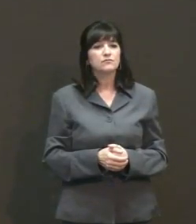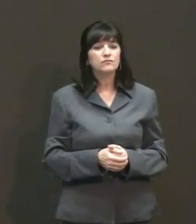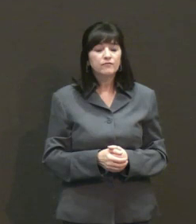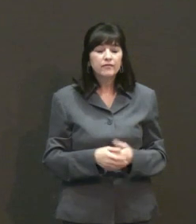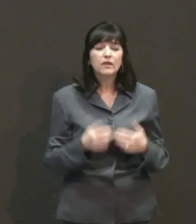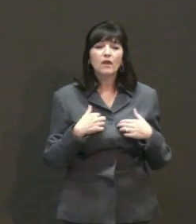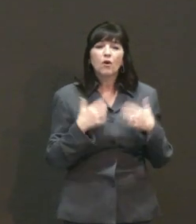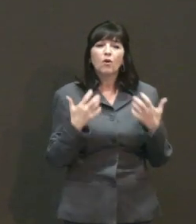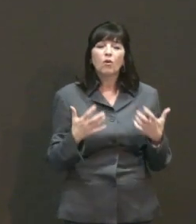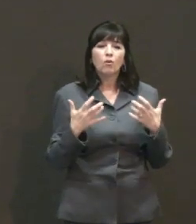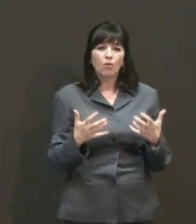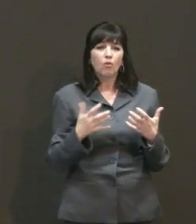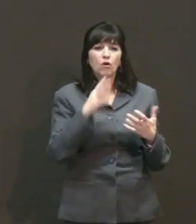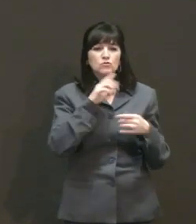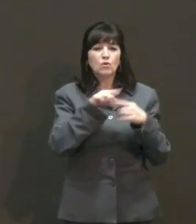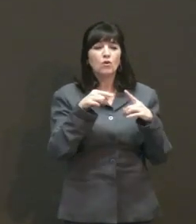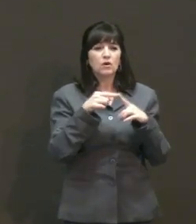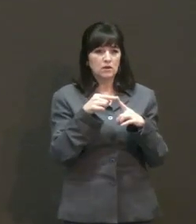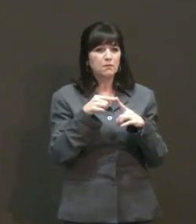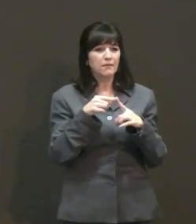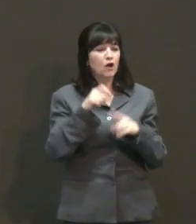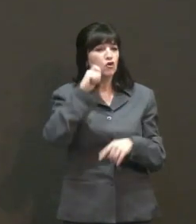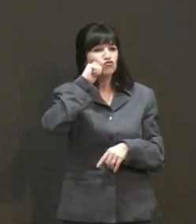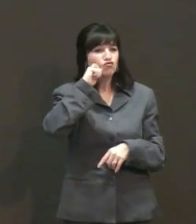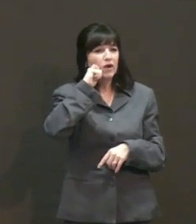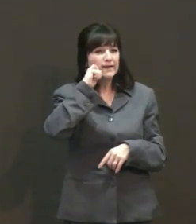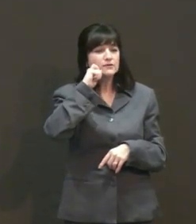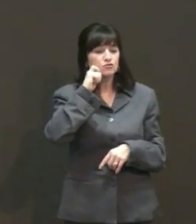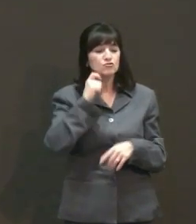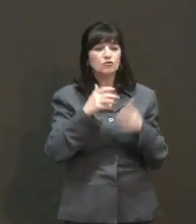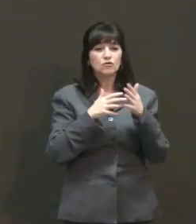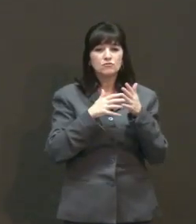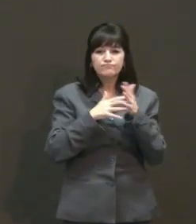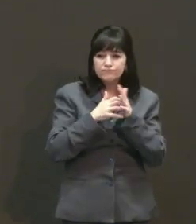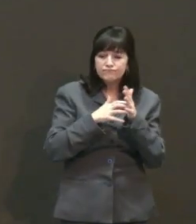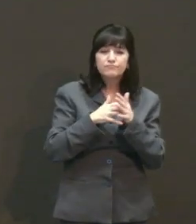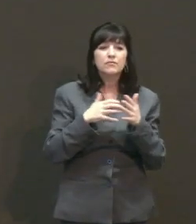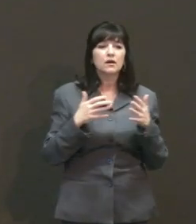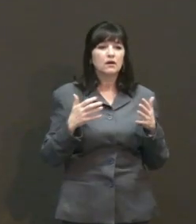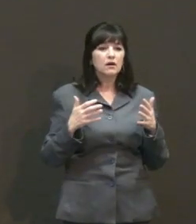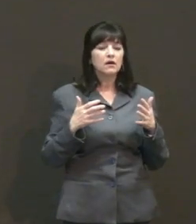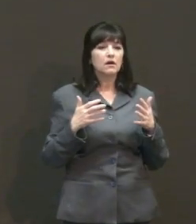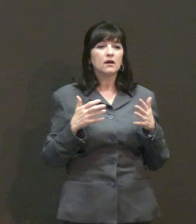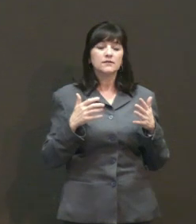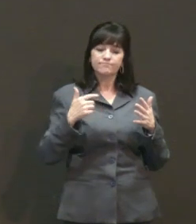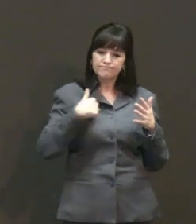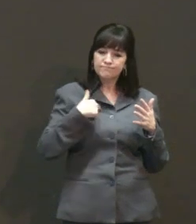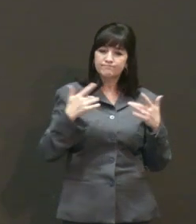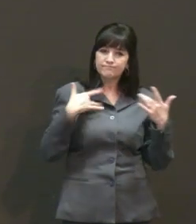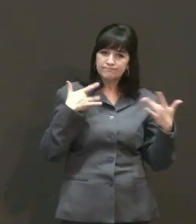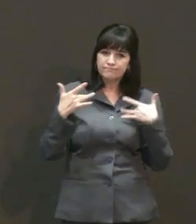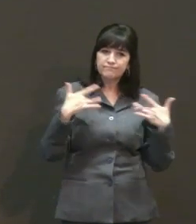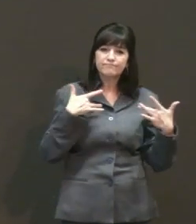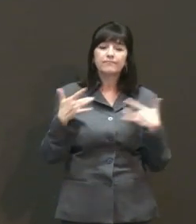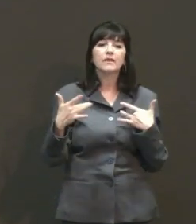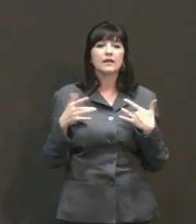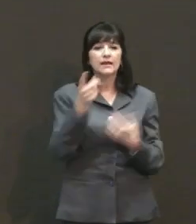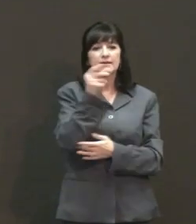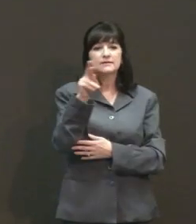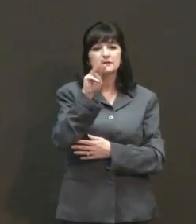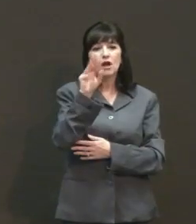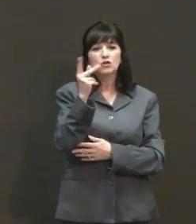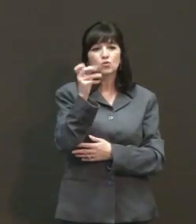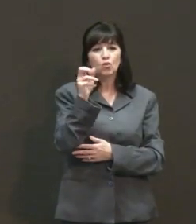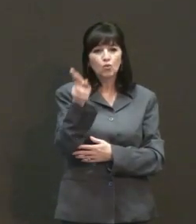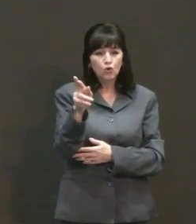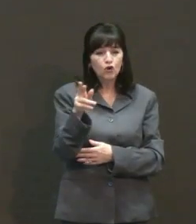racial disparities. This is an aspect of this outbreak that has me, as well as Dr. Walker and the